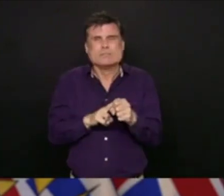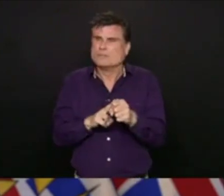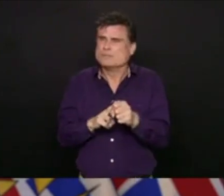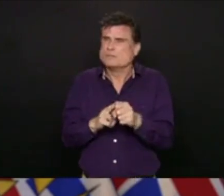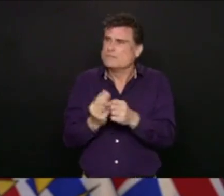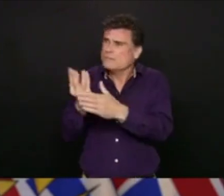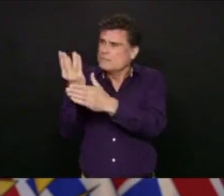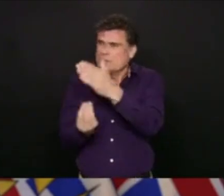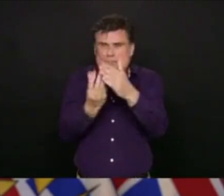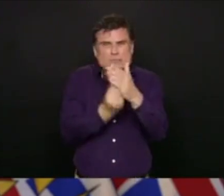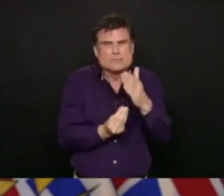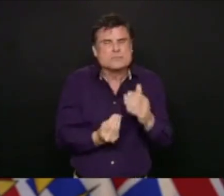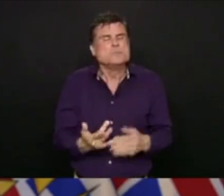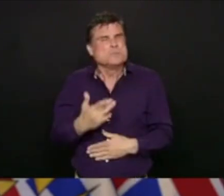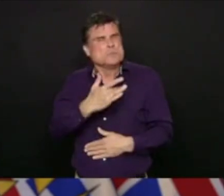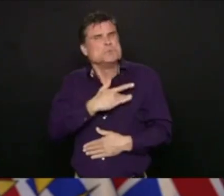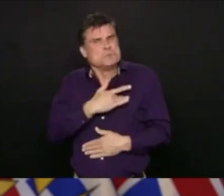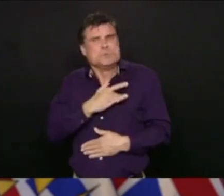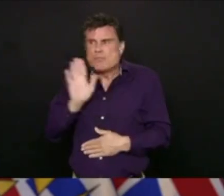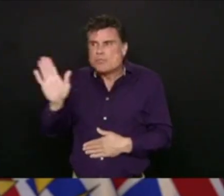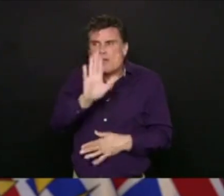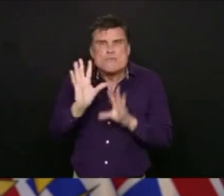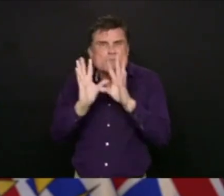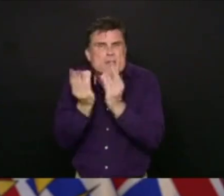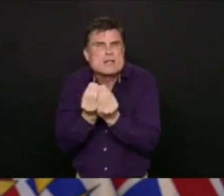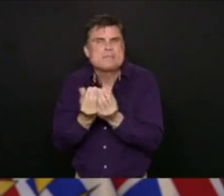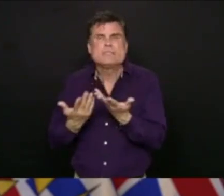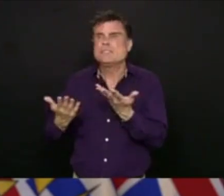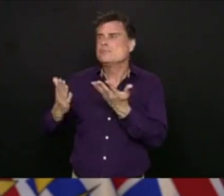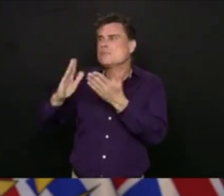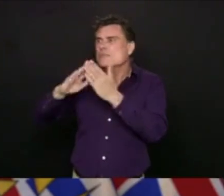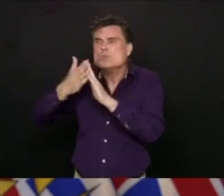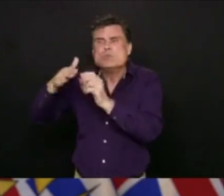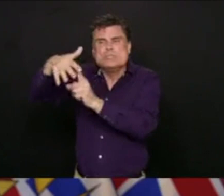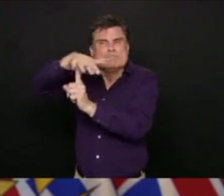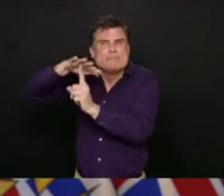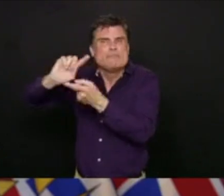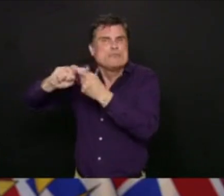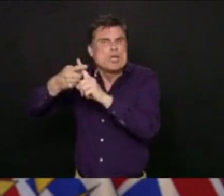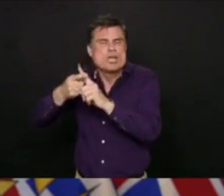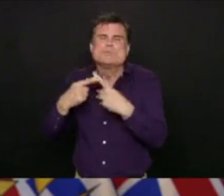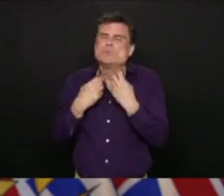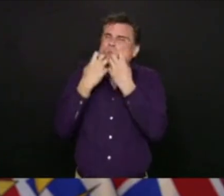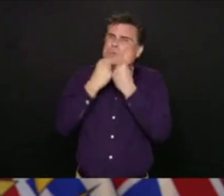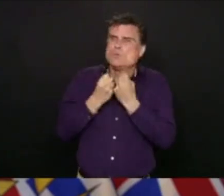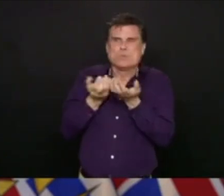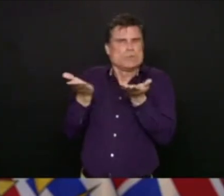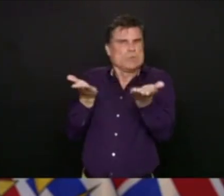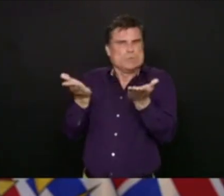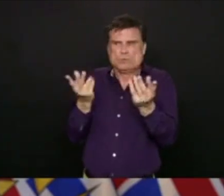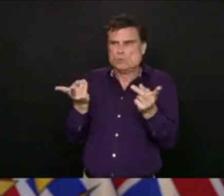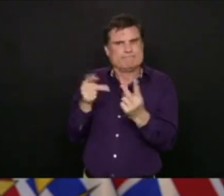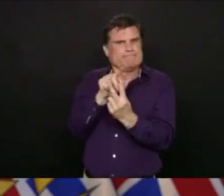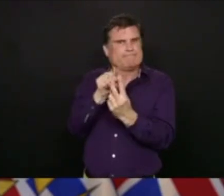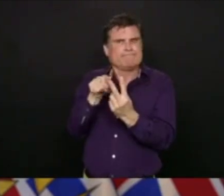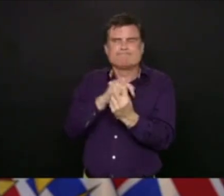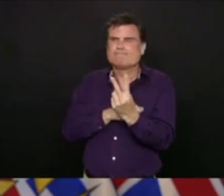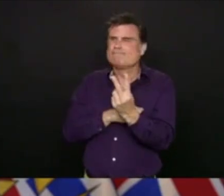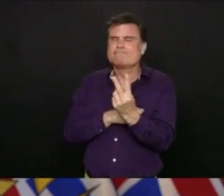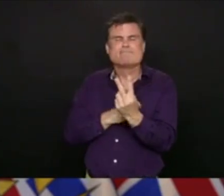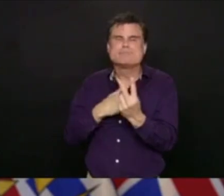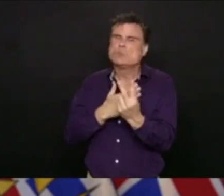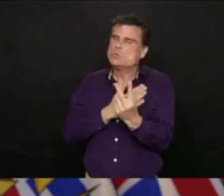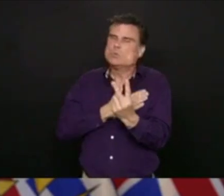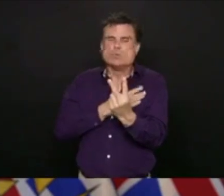people. We recognize how difficult a time it is, particularly when we can't have